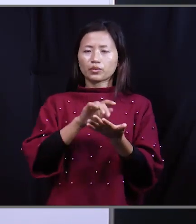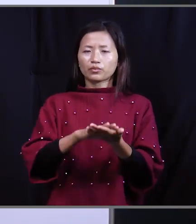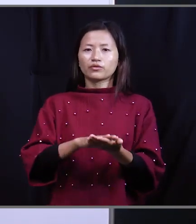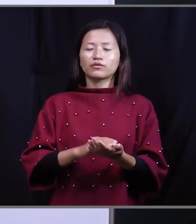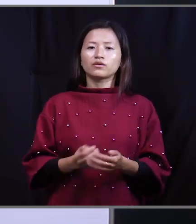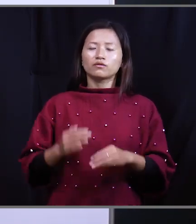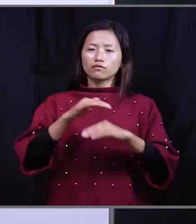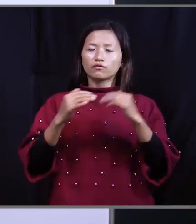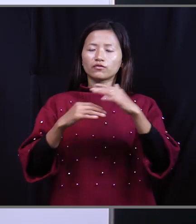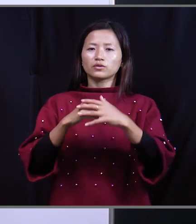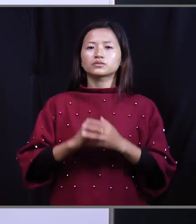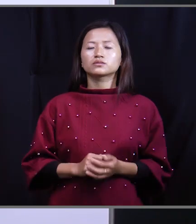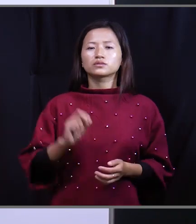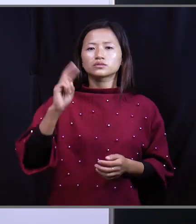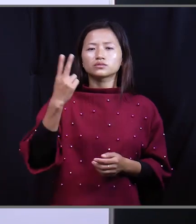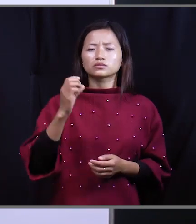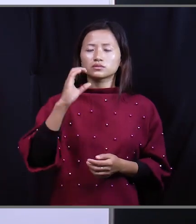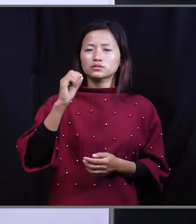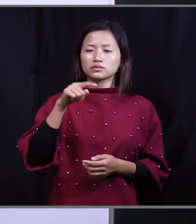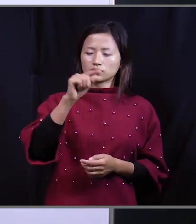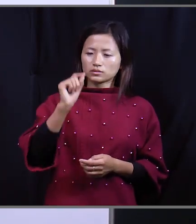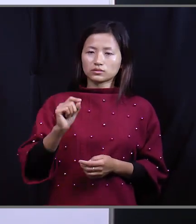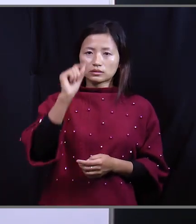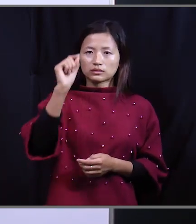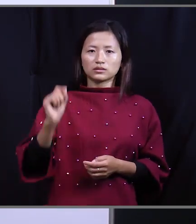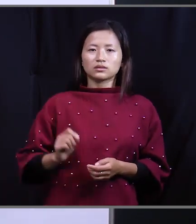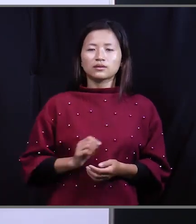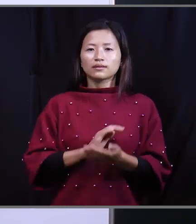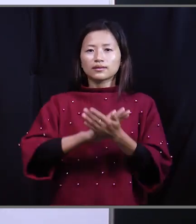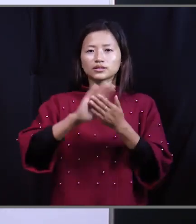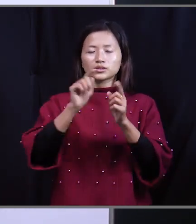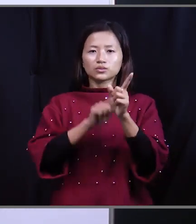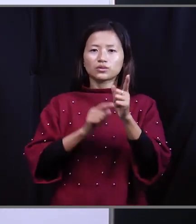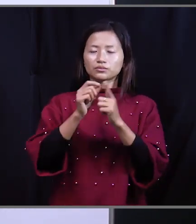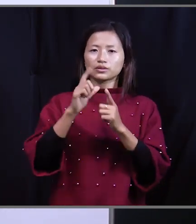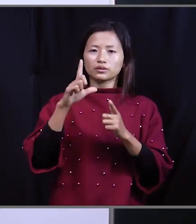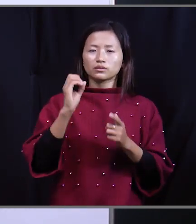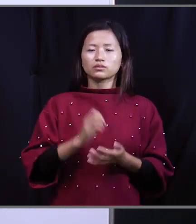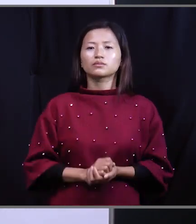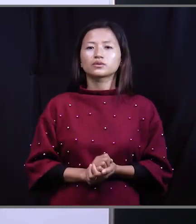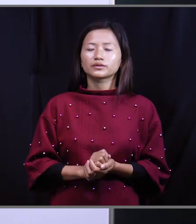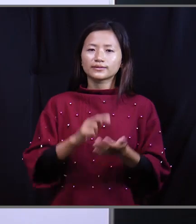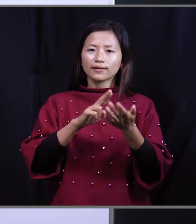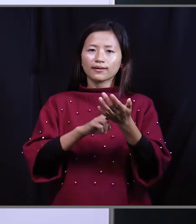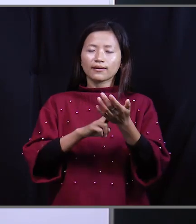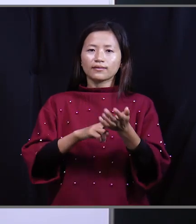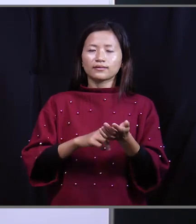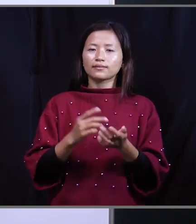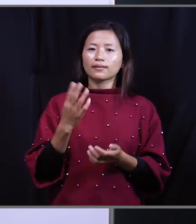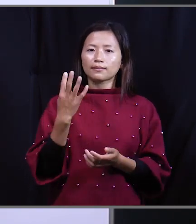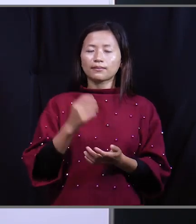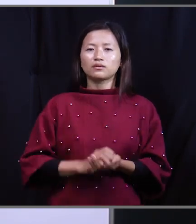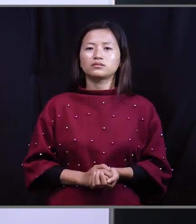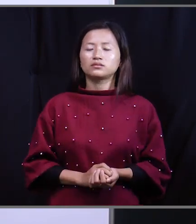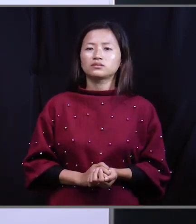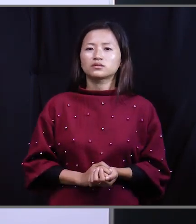that. Now there are two cells, which is haploid in number. That means N in number. Okay. Before